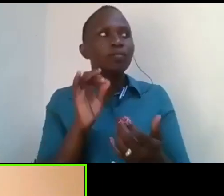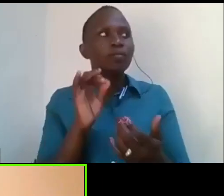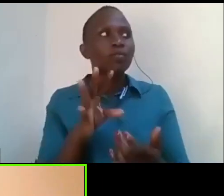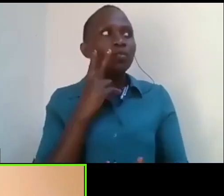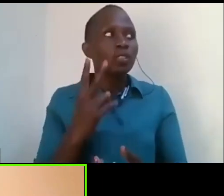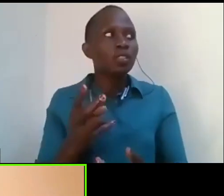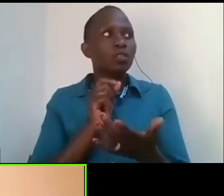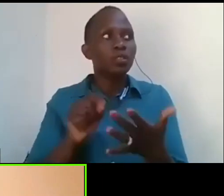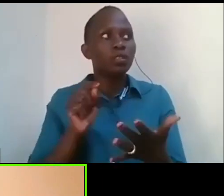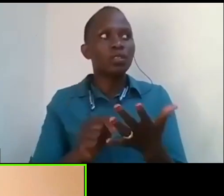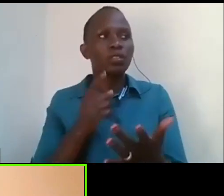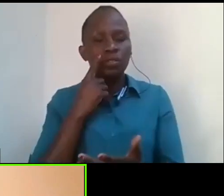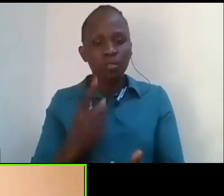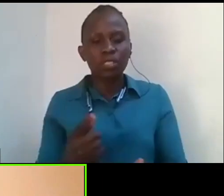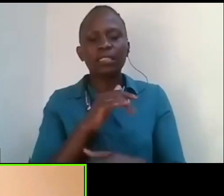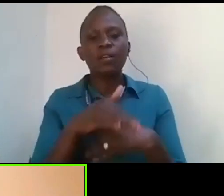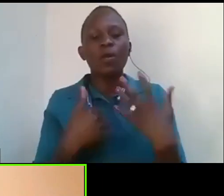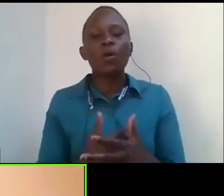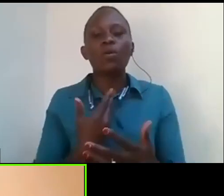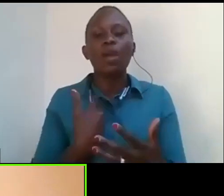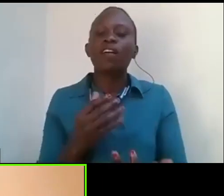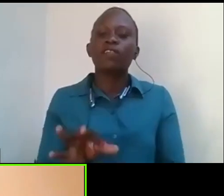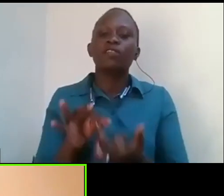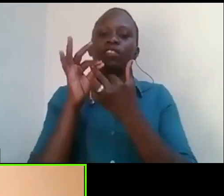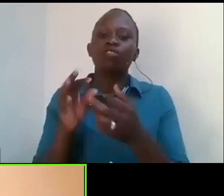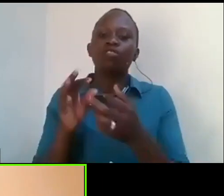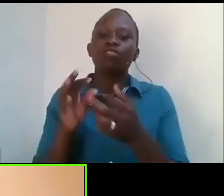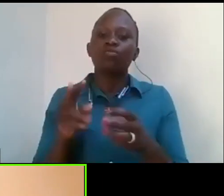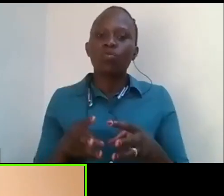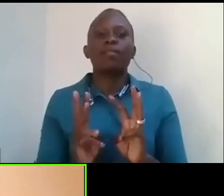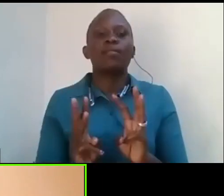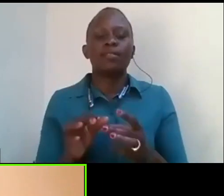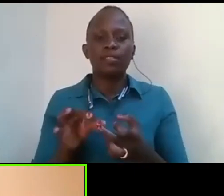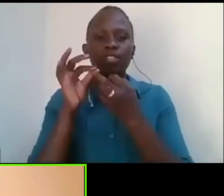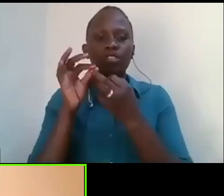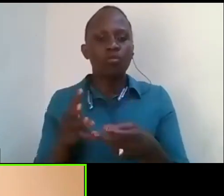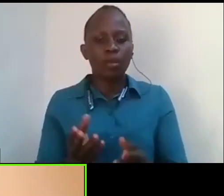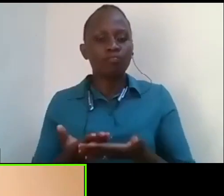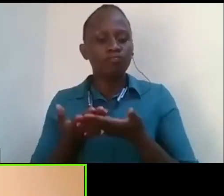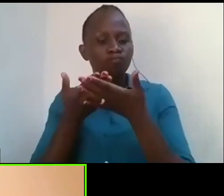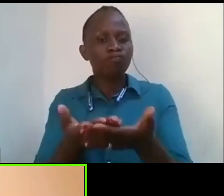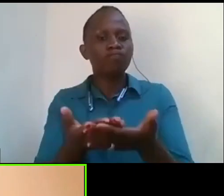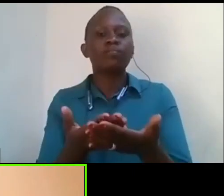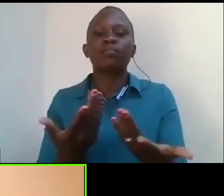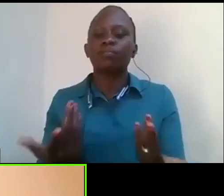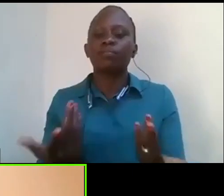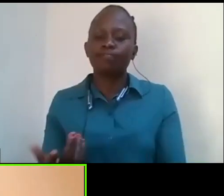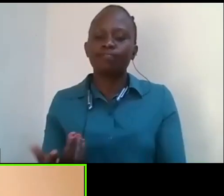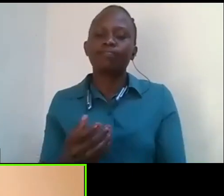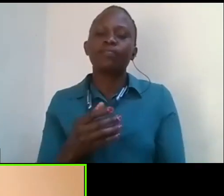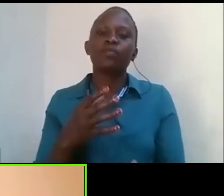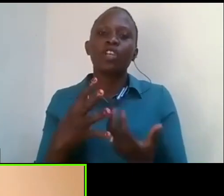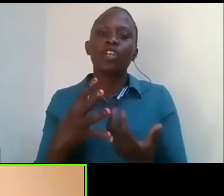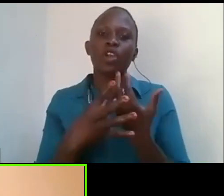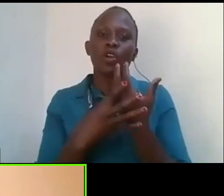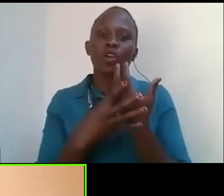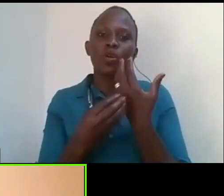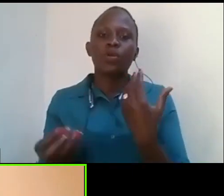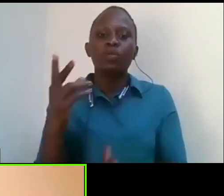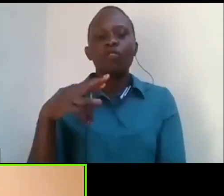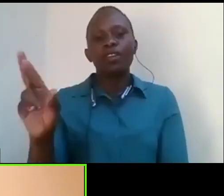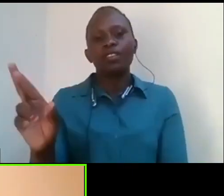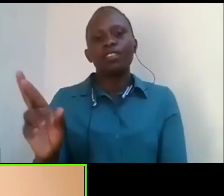one of you has got a unique way that they have presented this. That is copyright. So ready, all of you are going